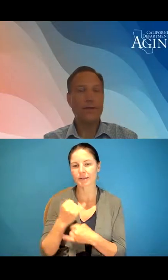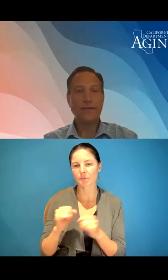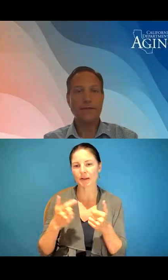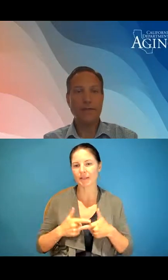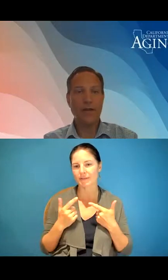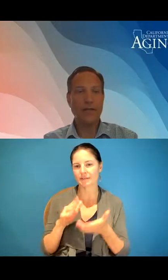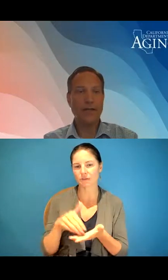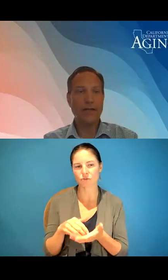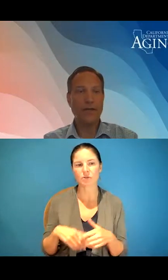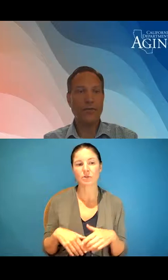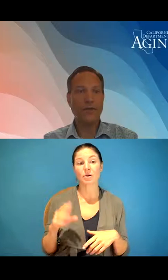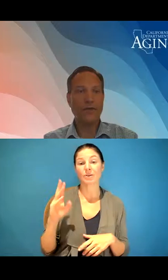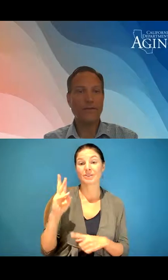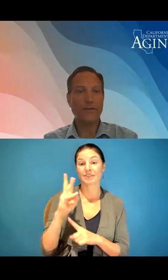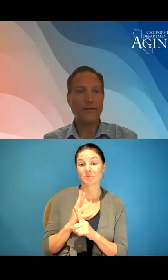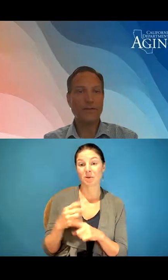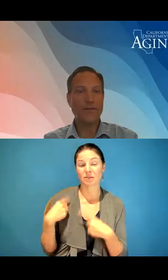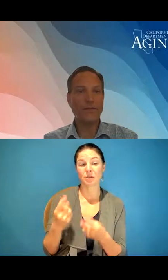past 6 months, there have been